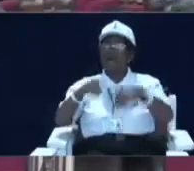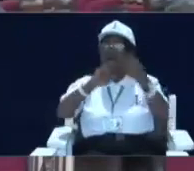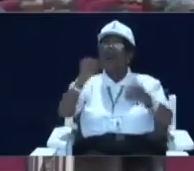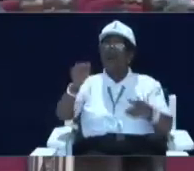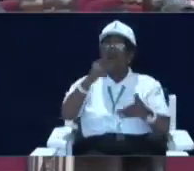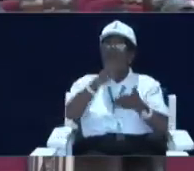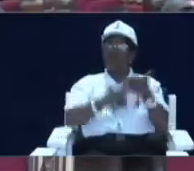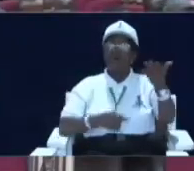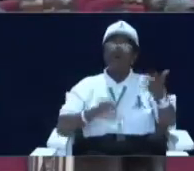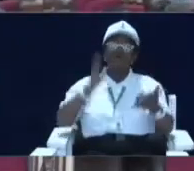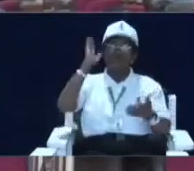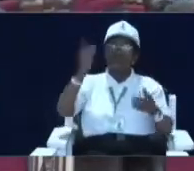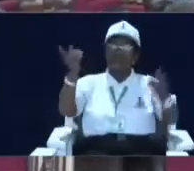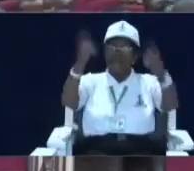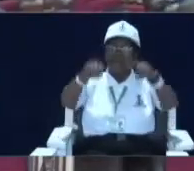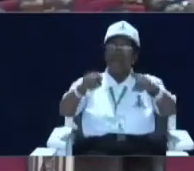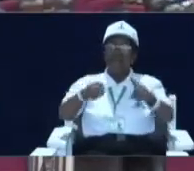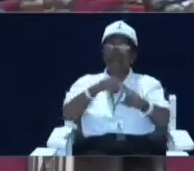go?